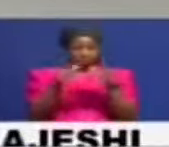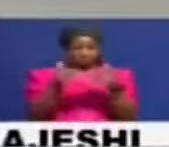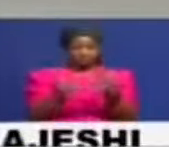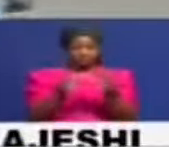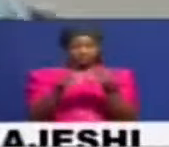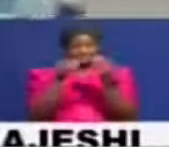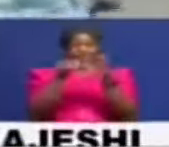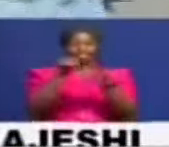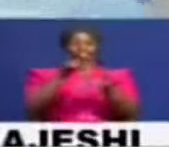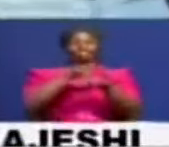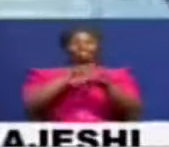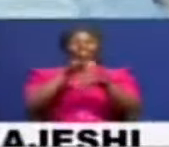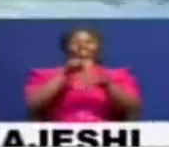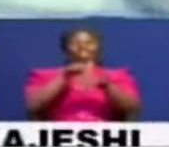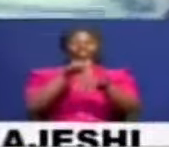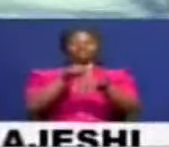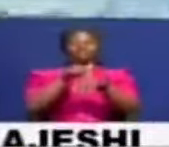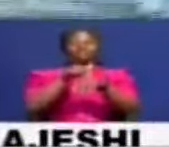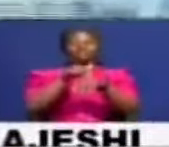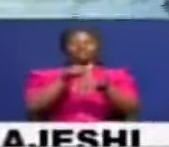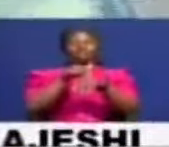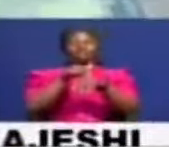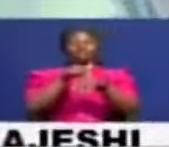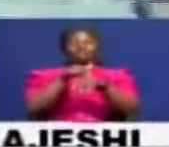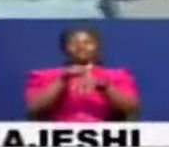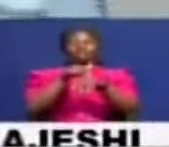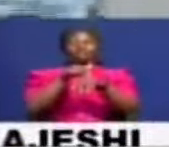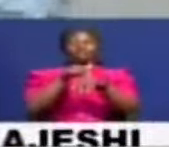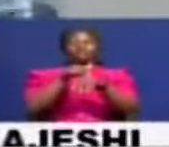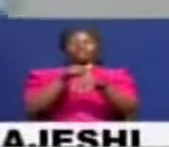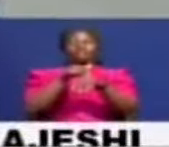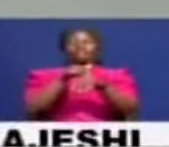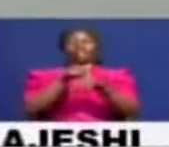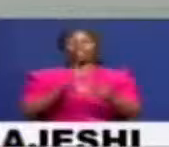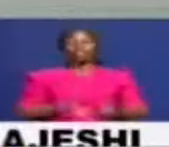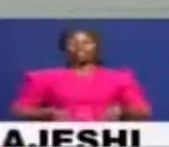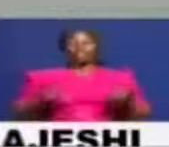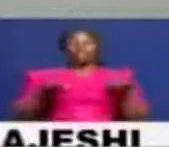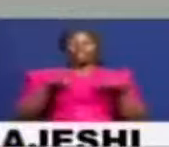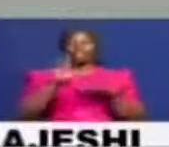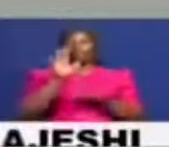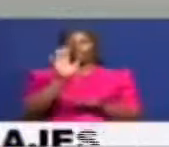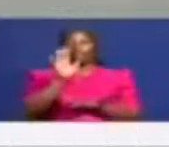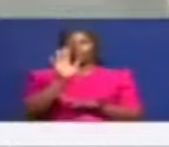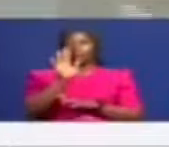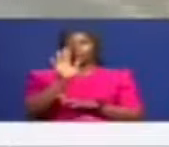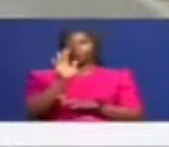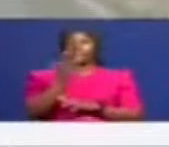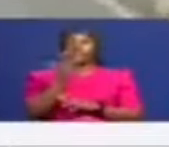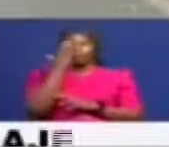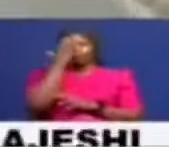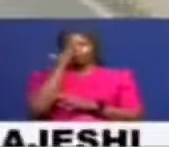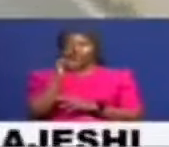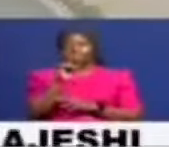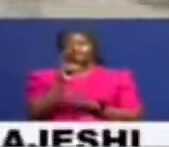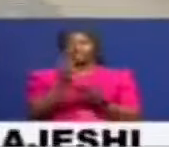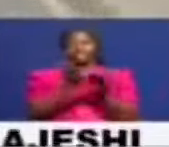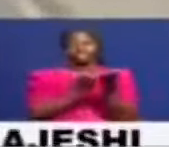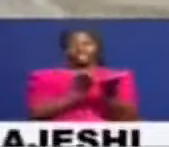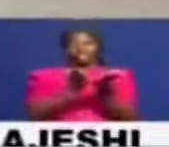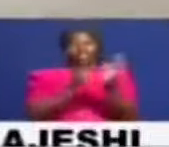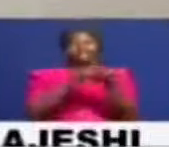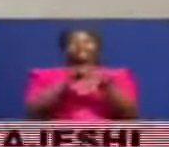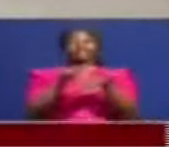the tragic and horror crash that claimed the lives of gallant members of the Kenya Defense Forces, including the